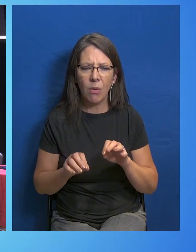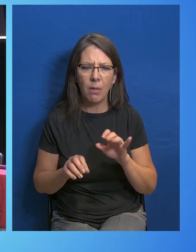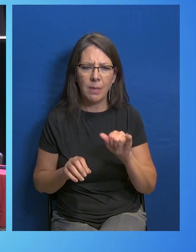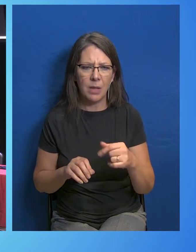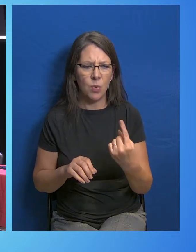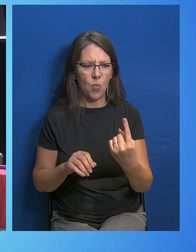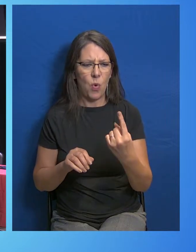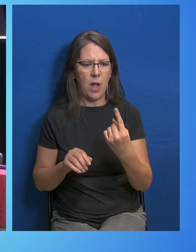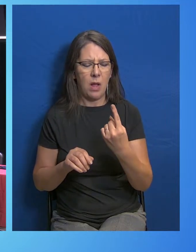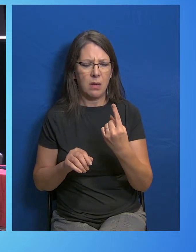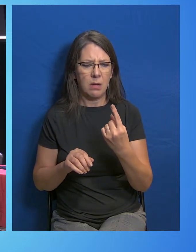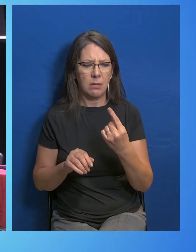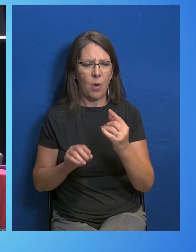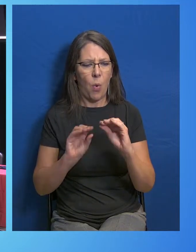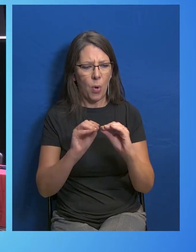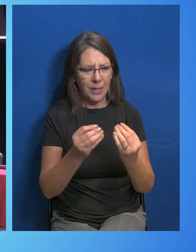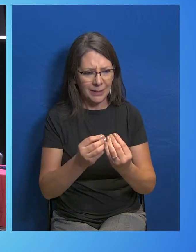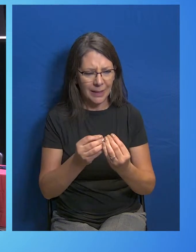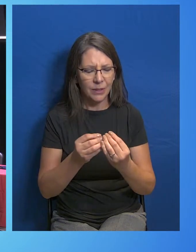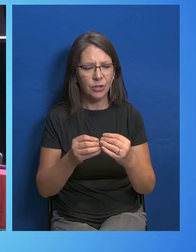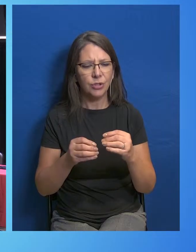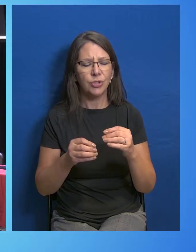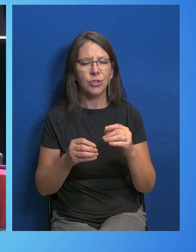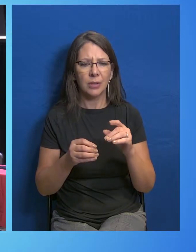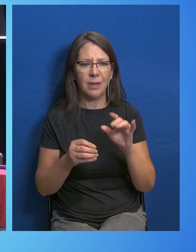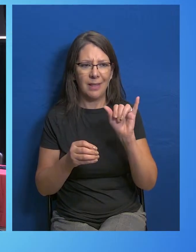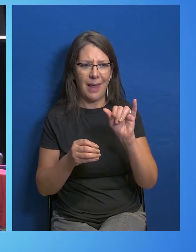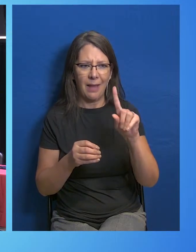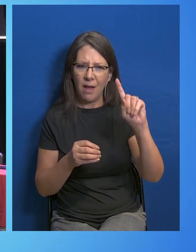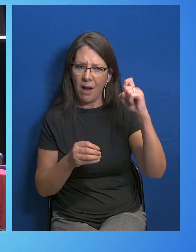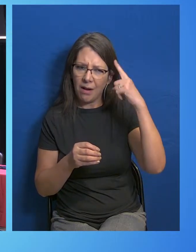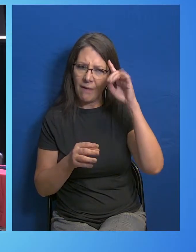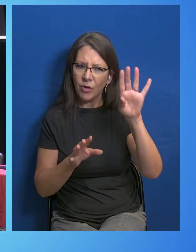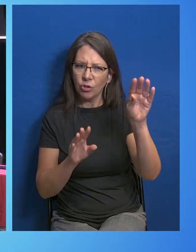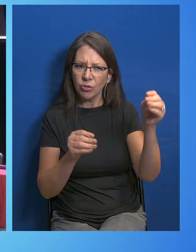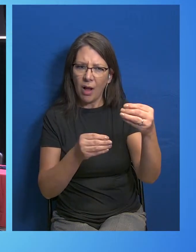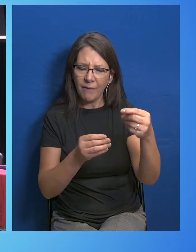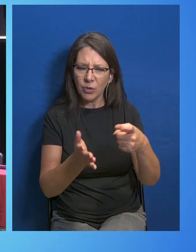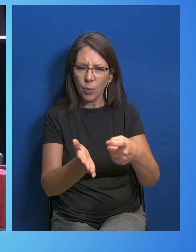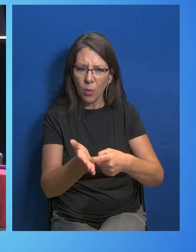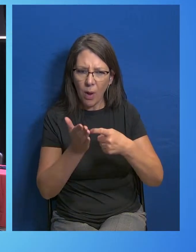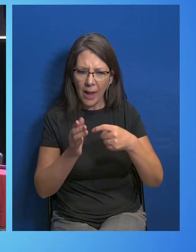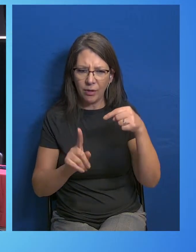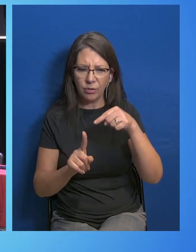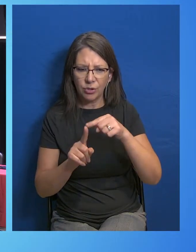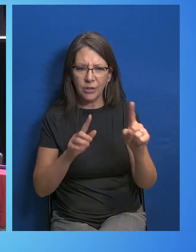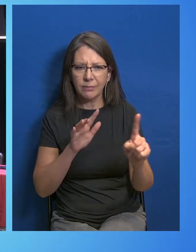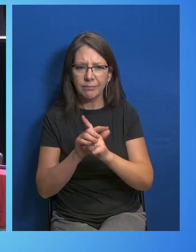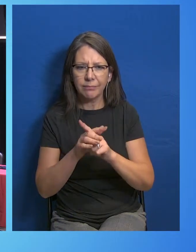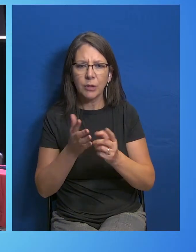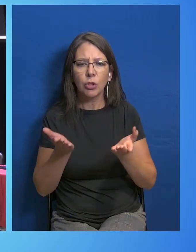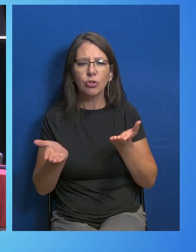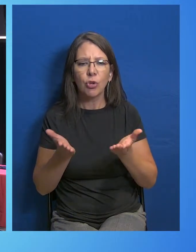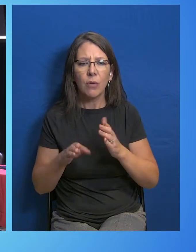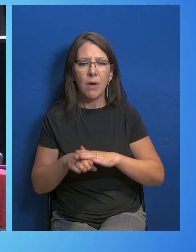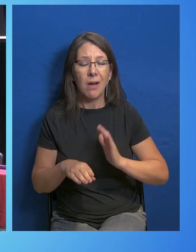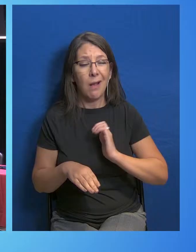that is, per the governor's office, required to serve on our ASDB board. So just a